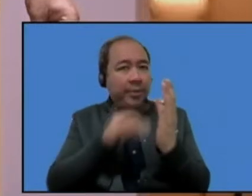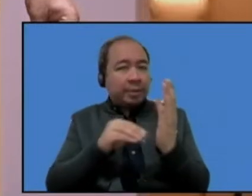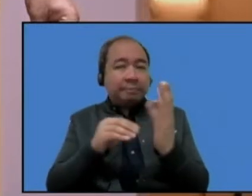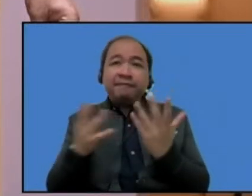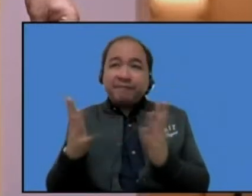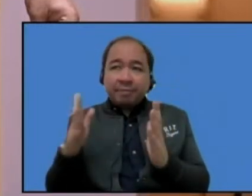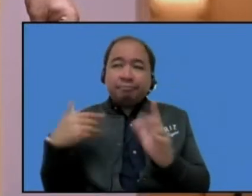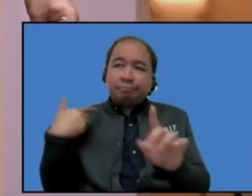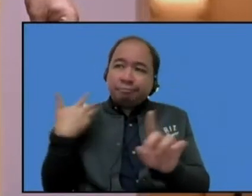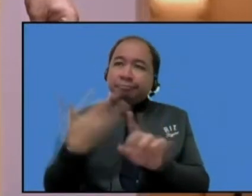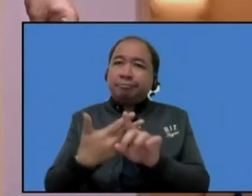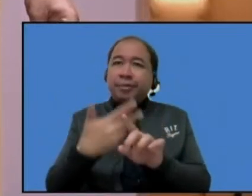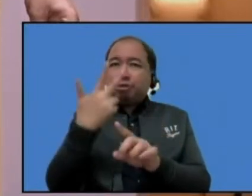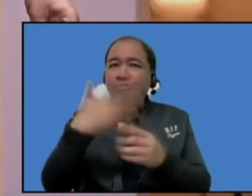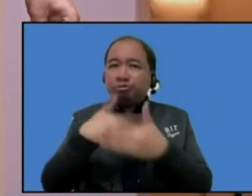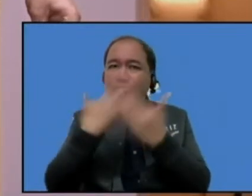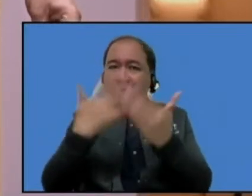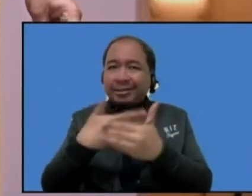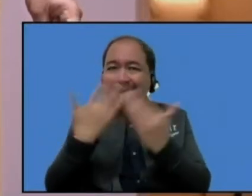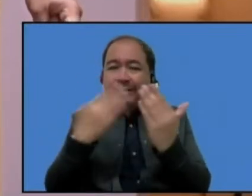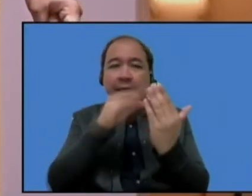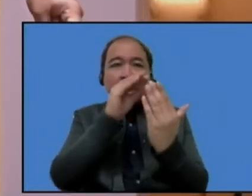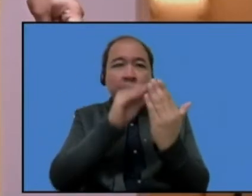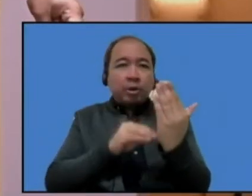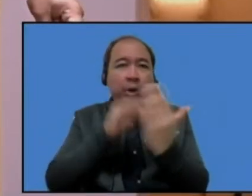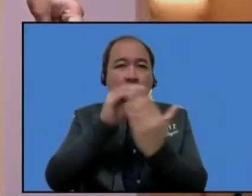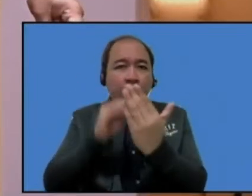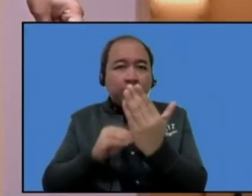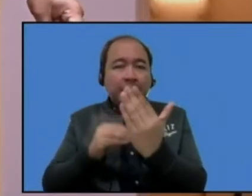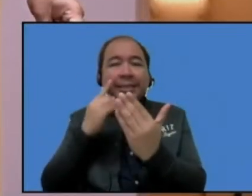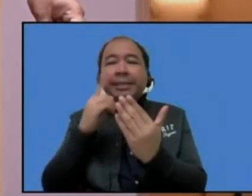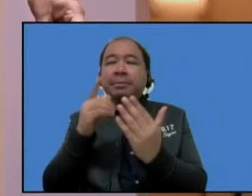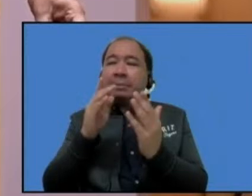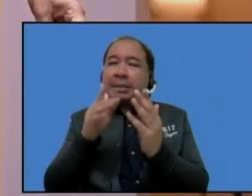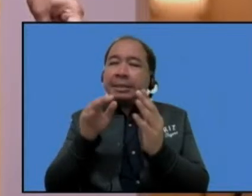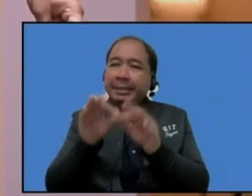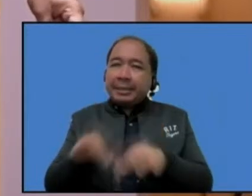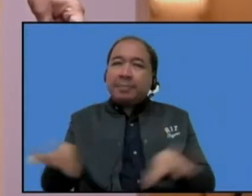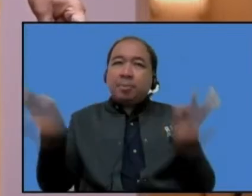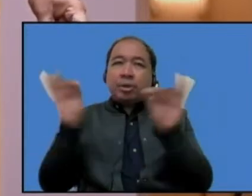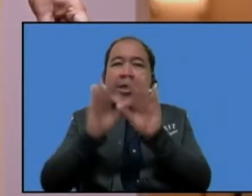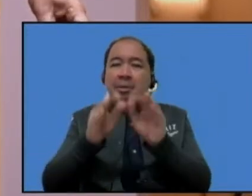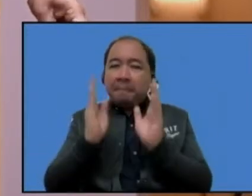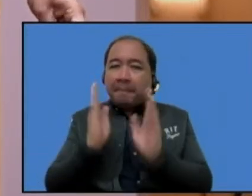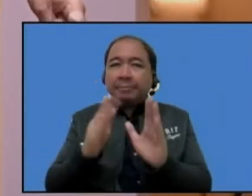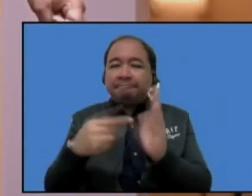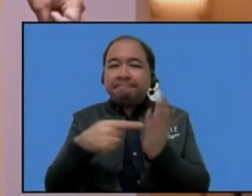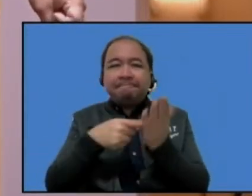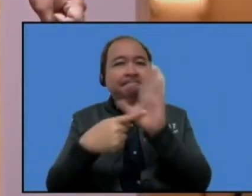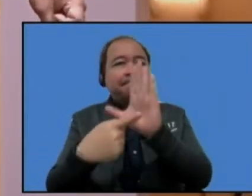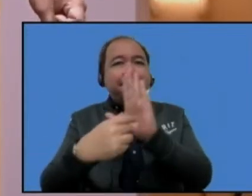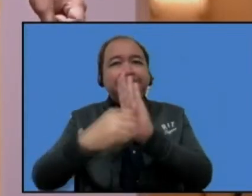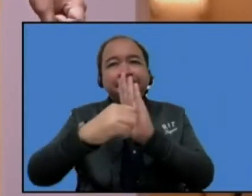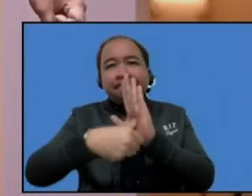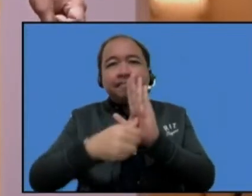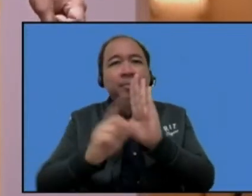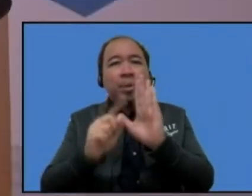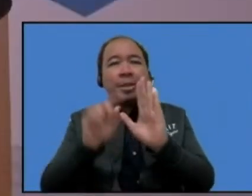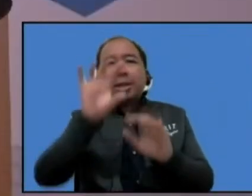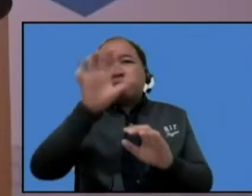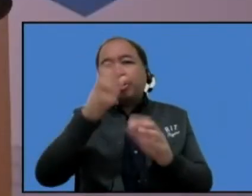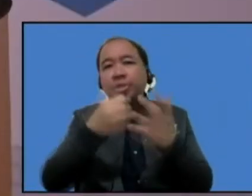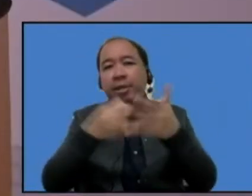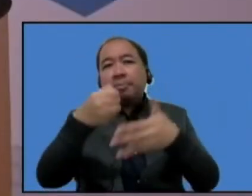documenting the last 3 days. Yes. I think it will be really important to highlight somewhere what are our regional